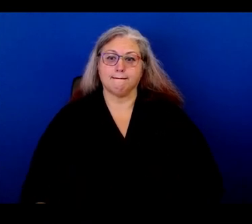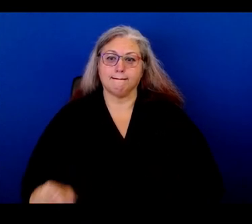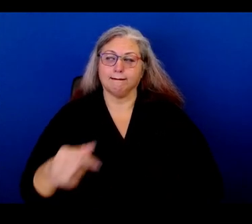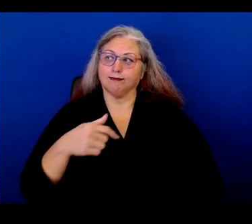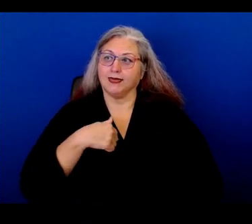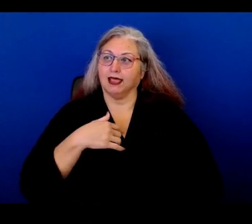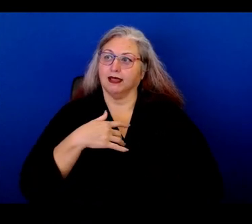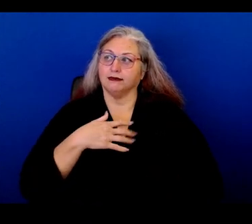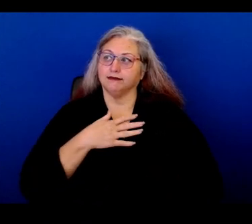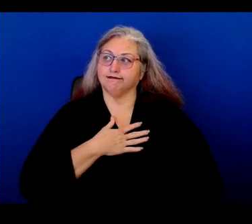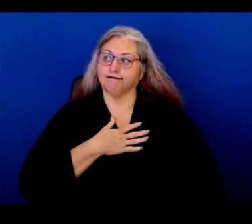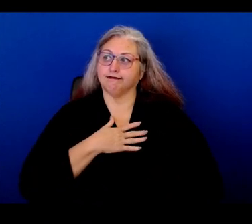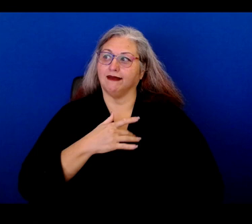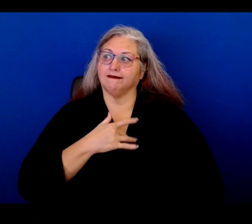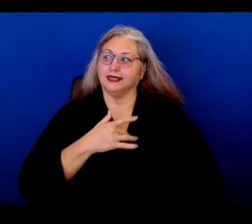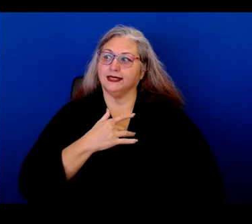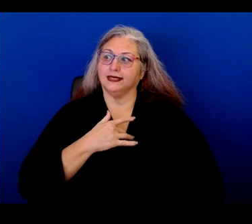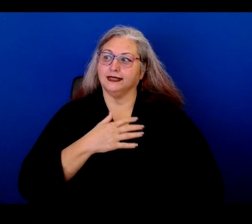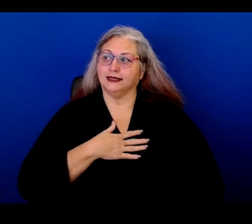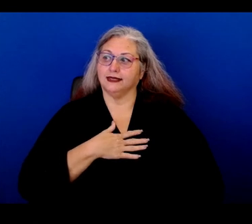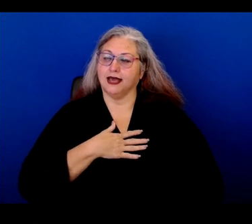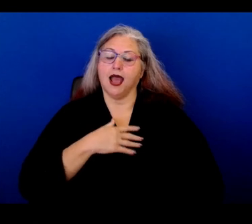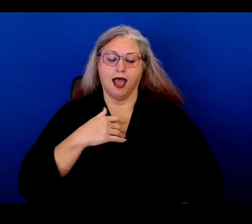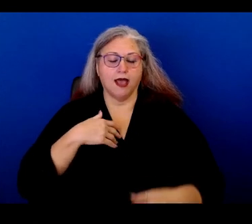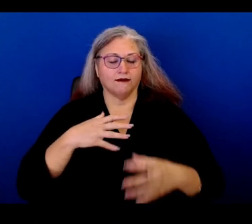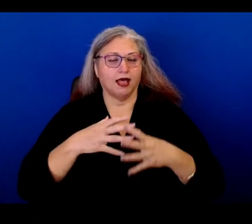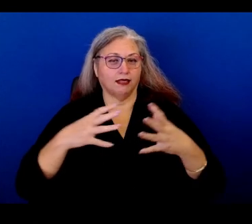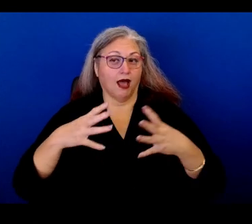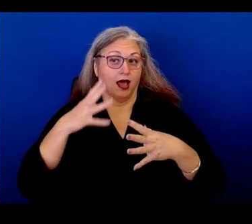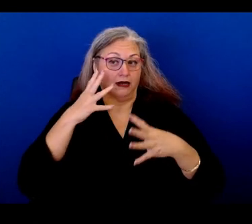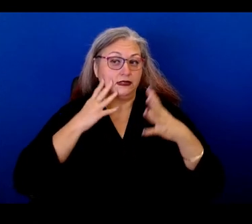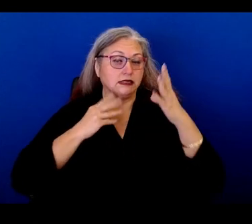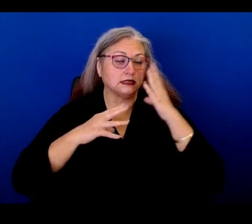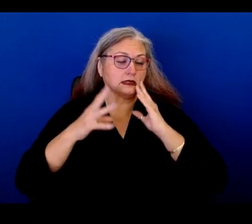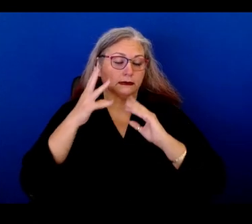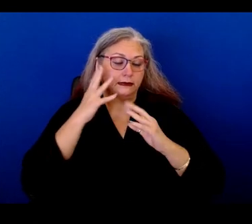I feel like I have quite a lot of experience